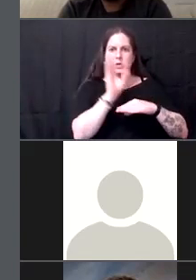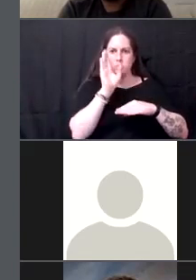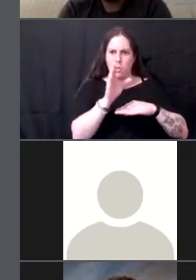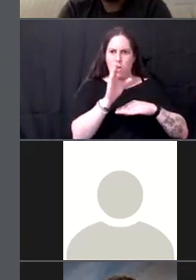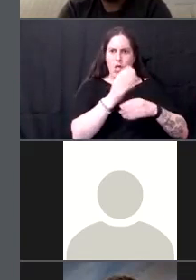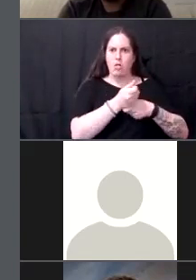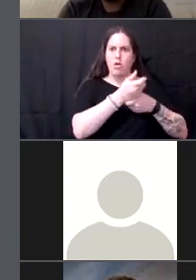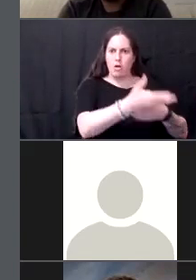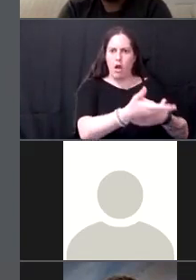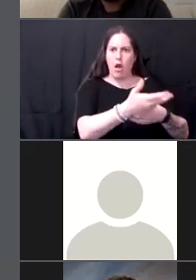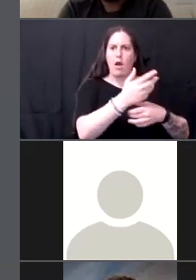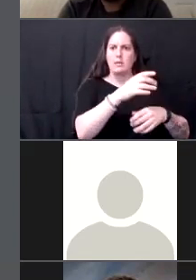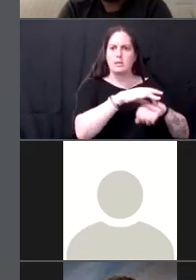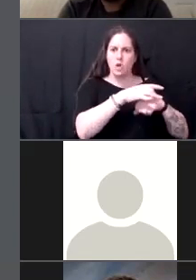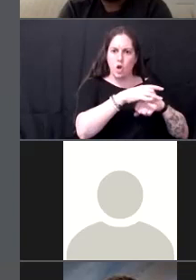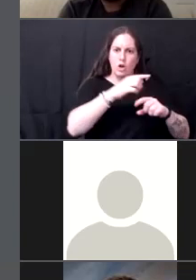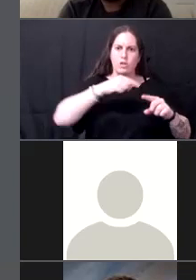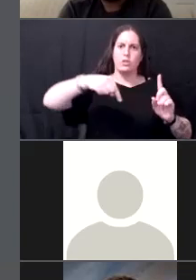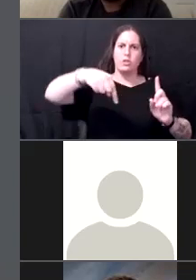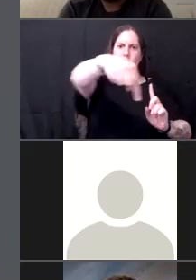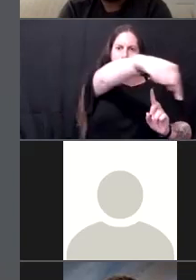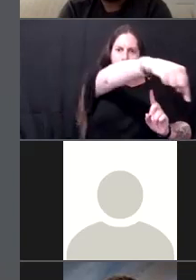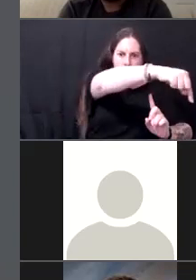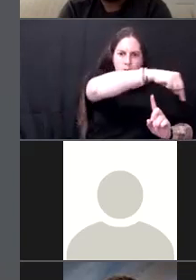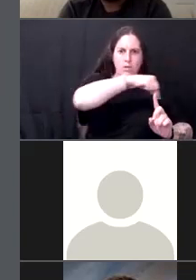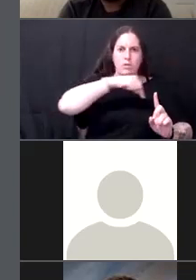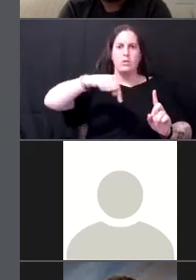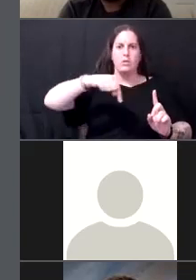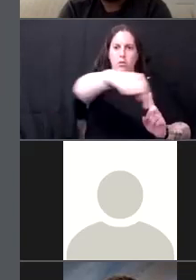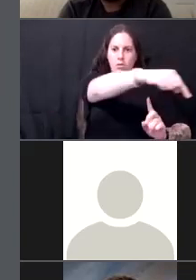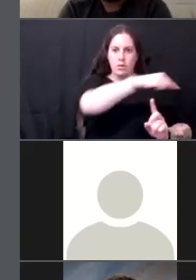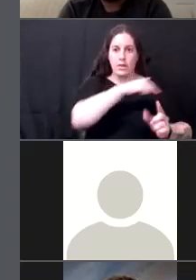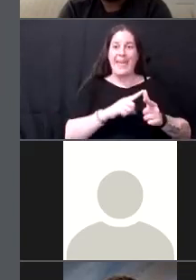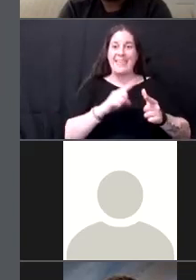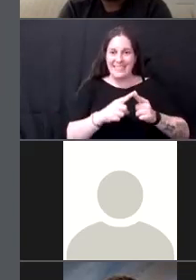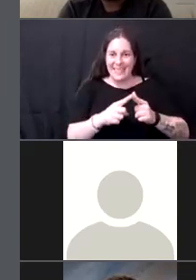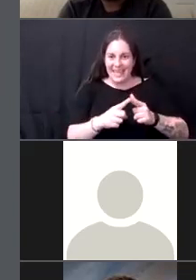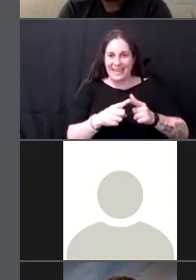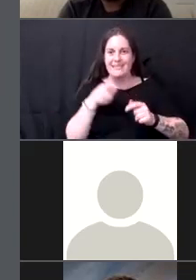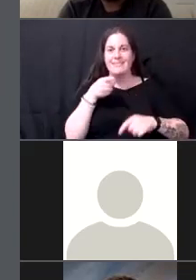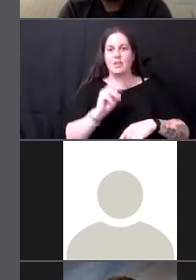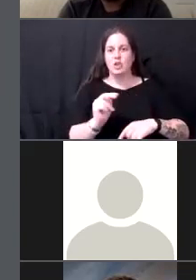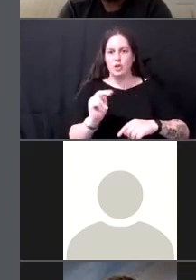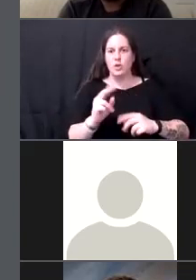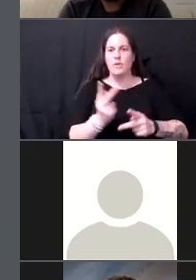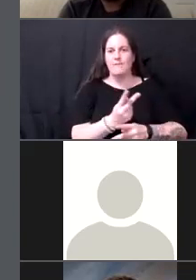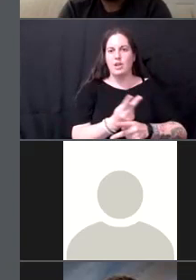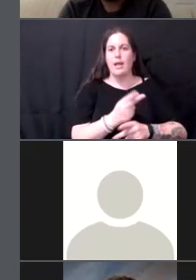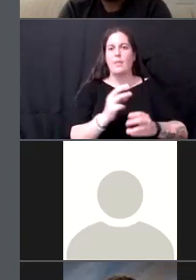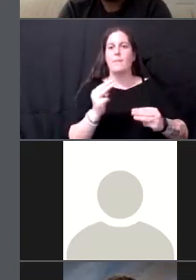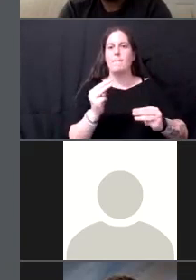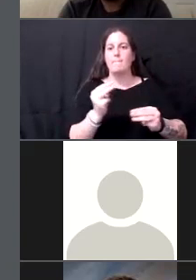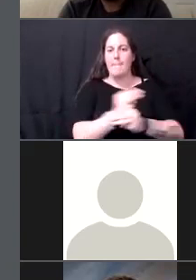And then he goes about mathematically showing how it works. That's